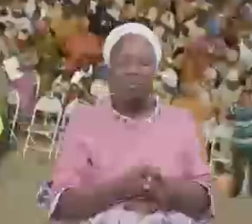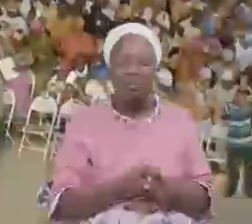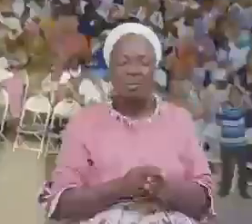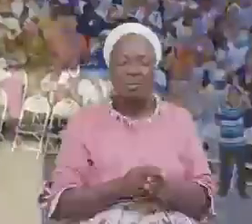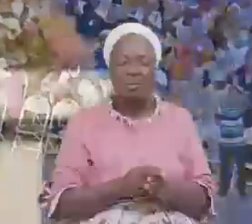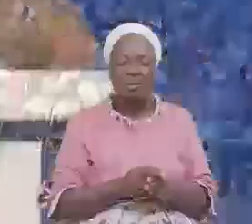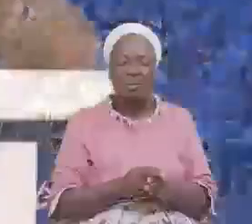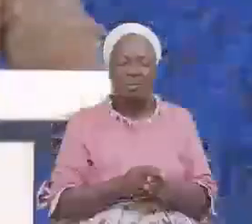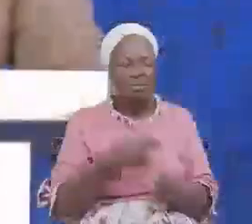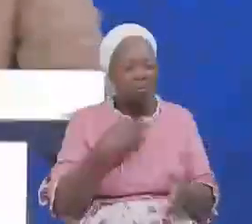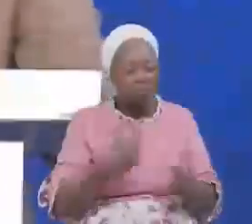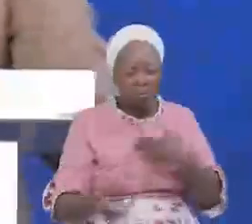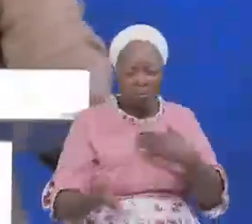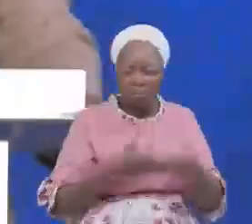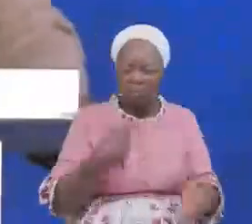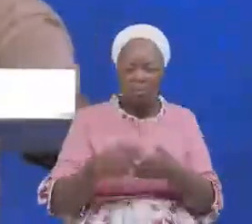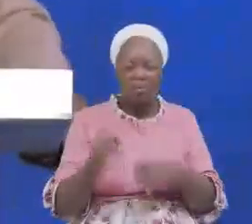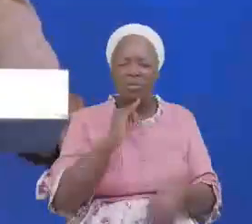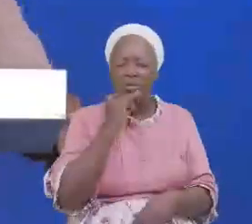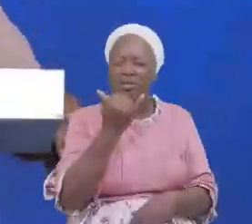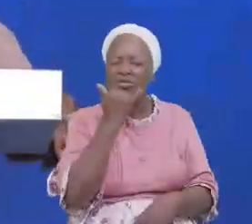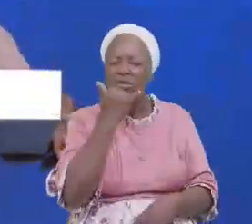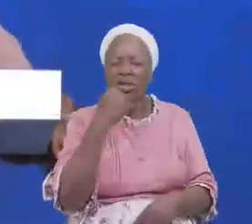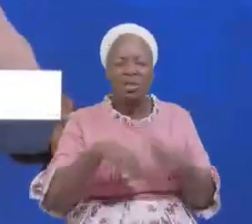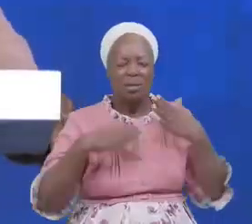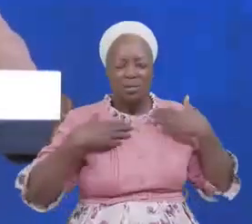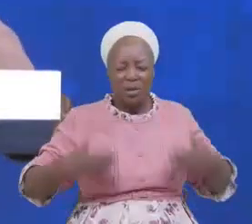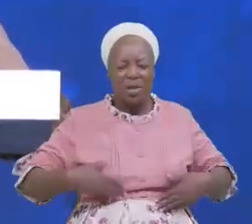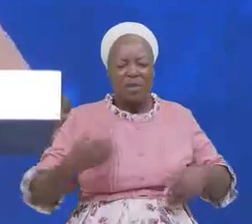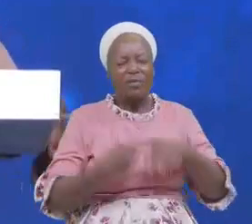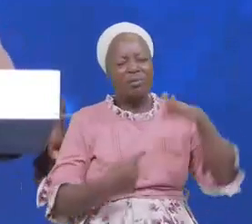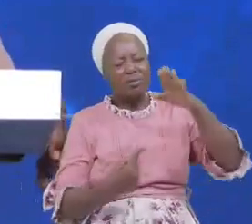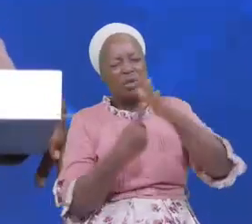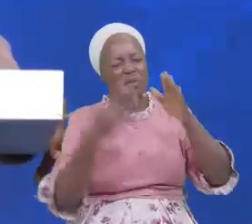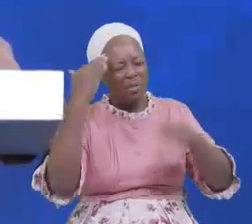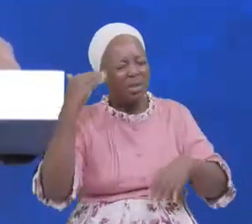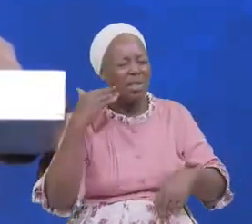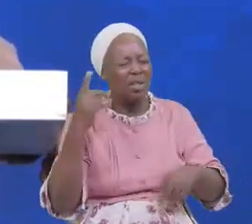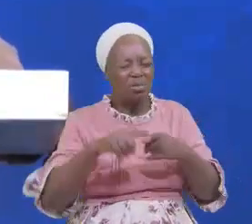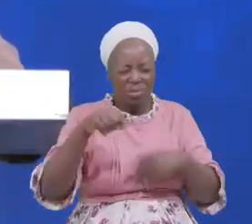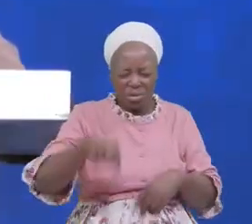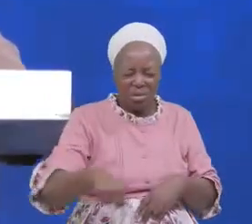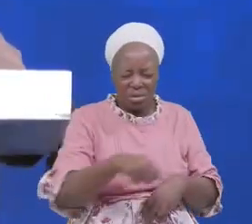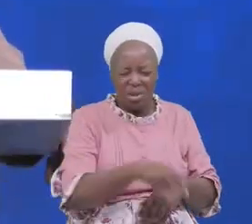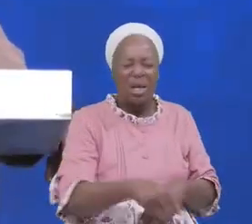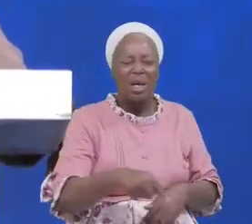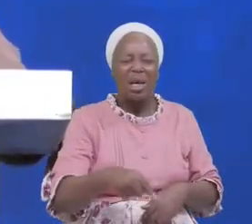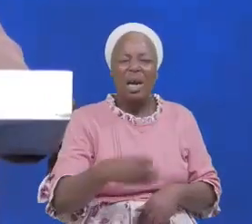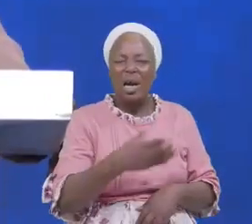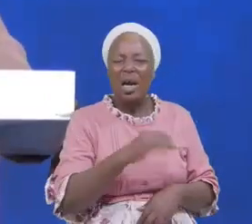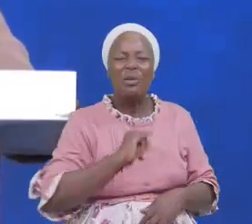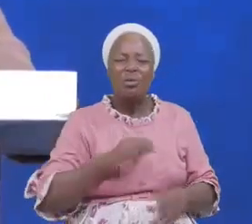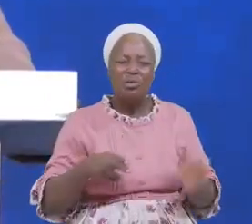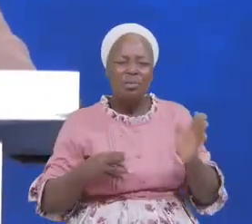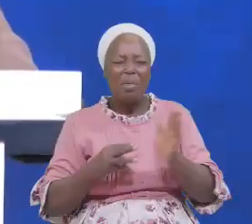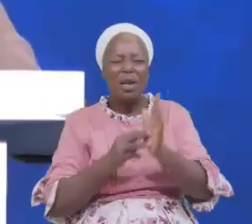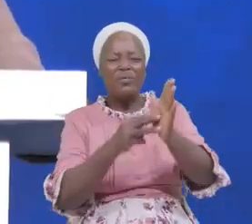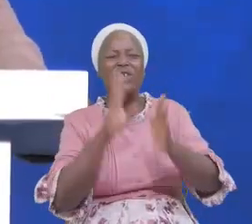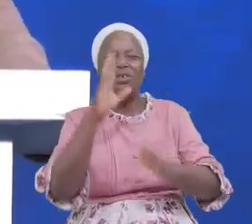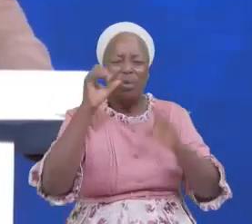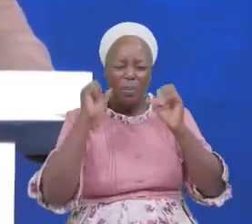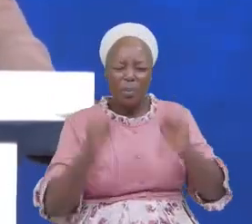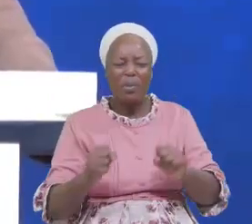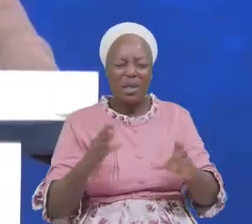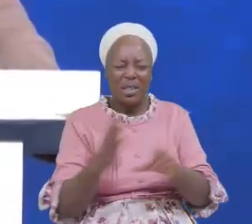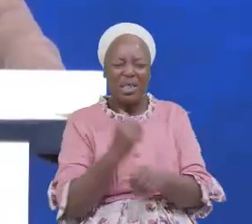Whatever is wrong in the body, from the top of the head to the tip of the toe, manifest your power. Take every evil sin